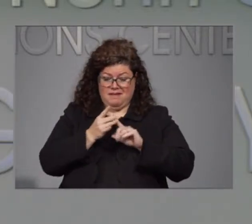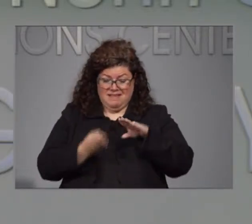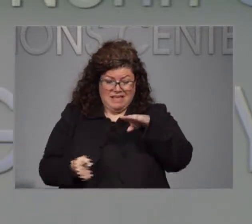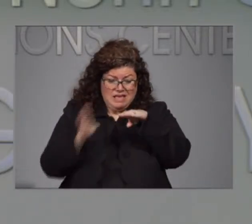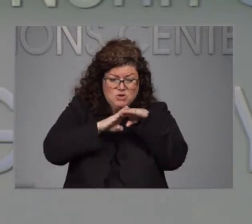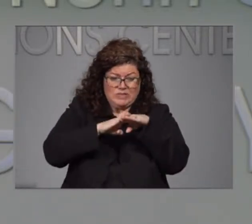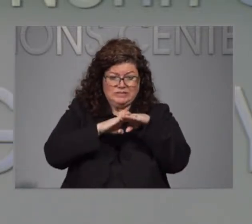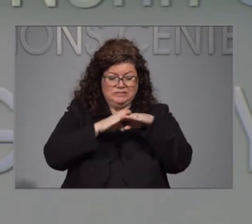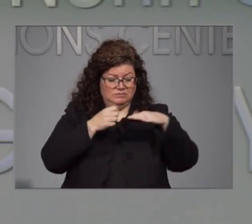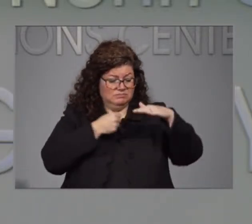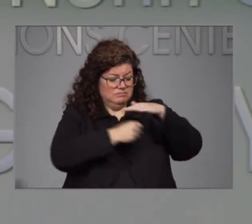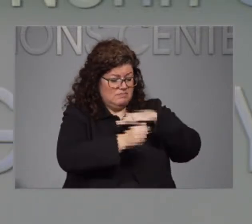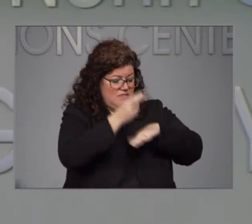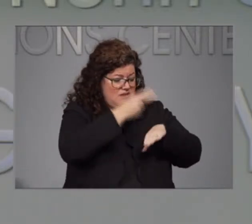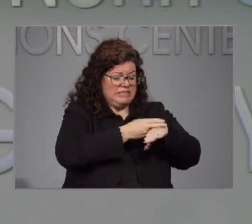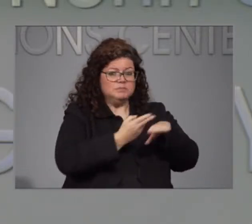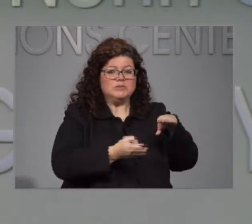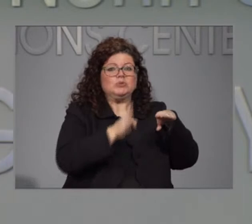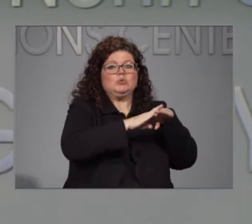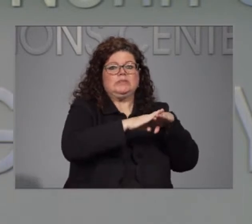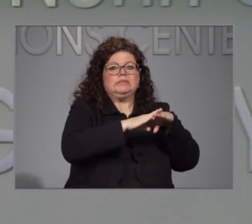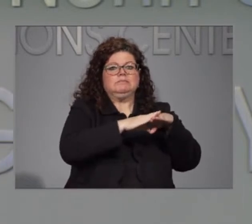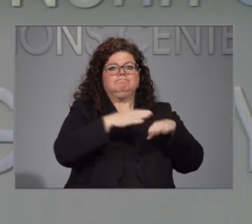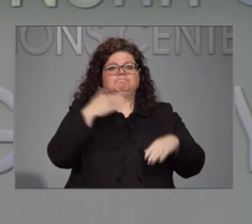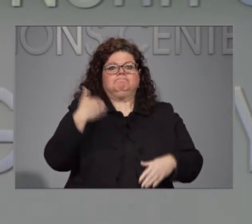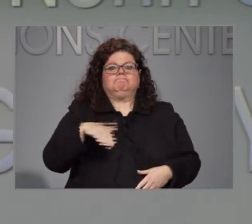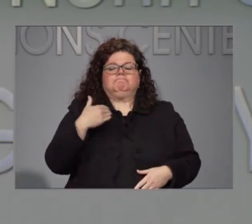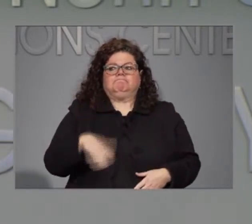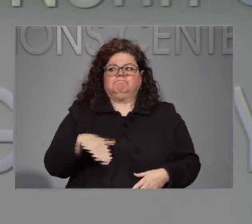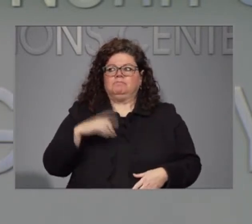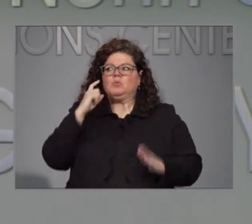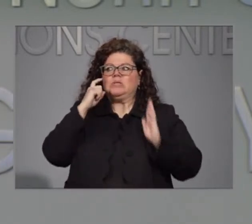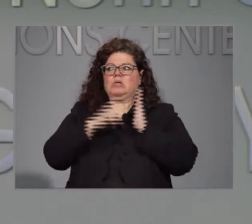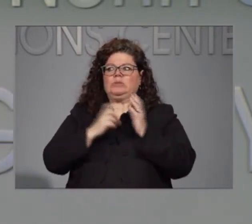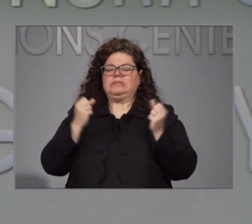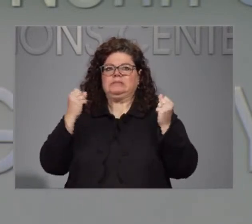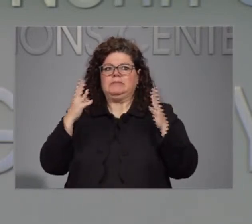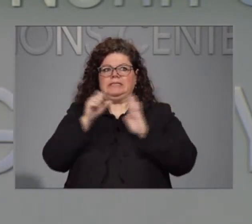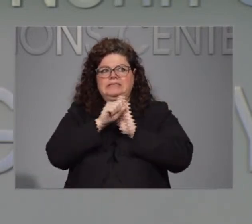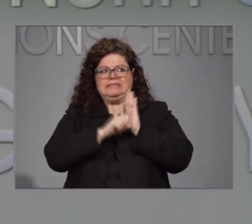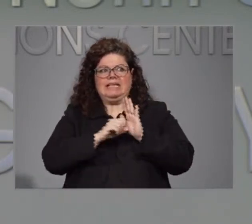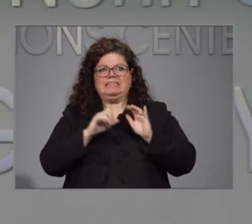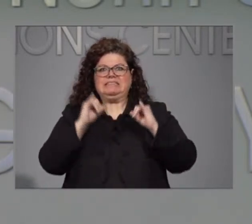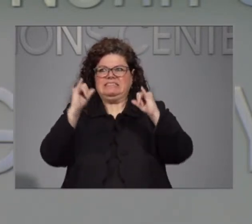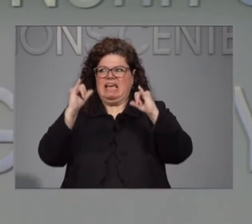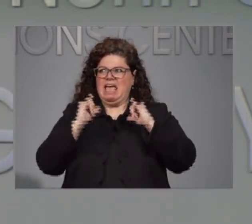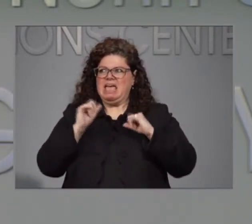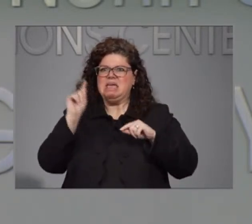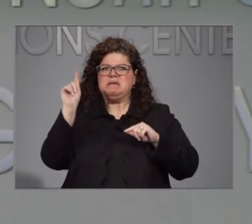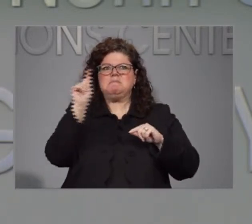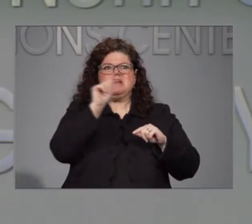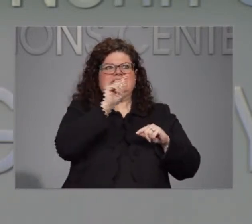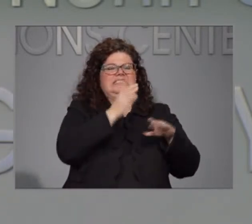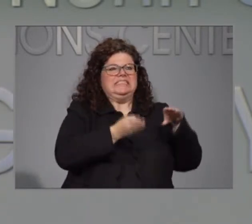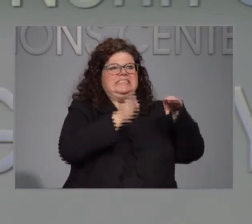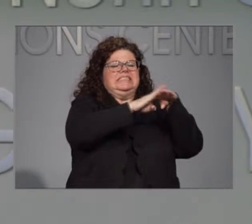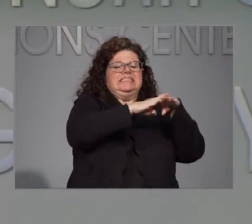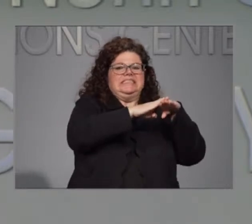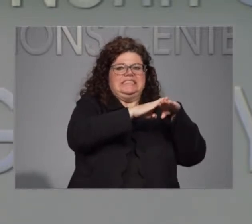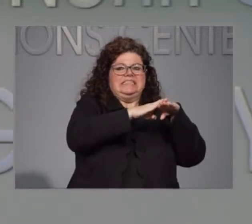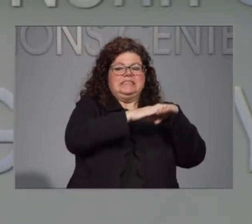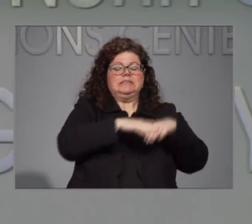hospitalizations in North Carolina. This is also happening in many states across the country. While our hospitals still